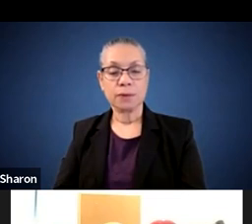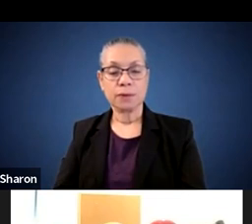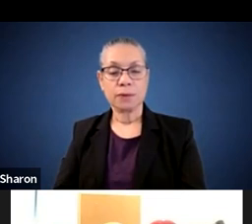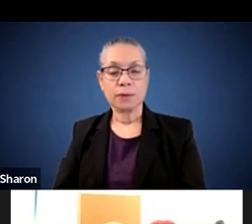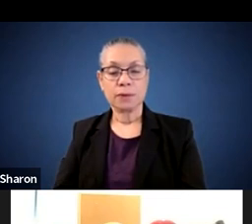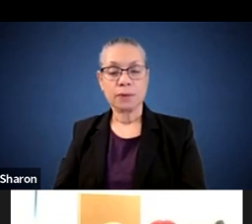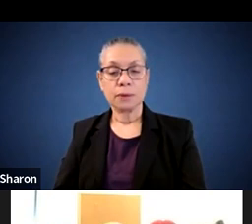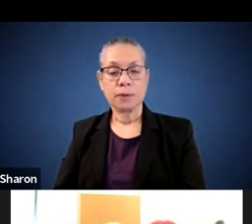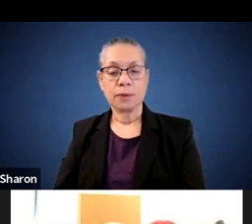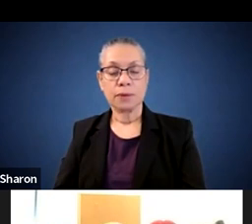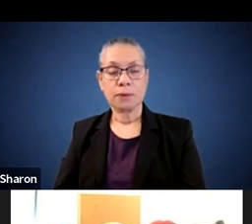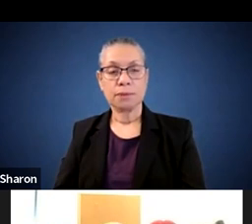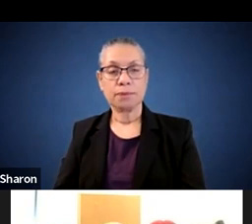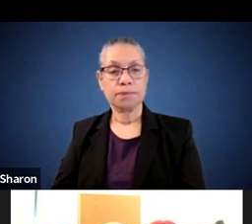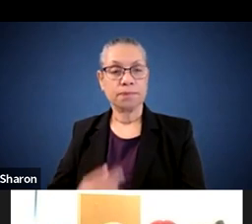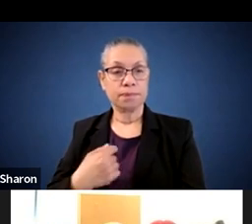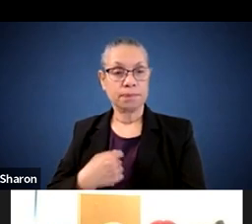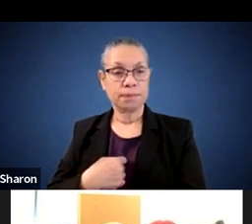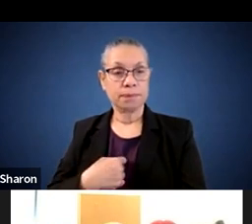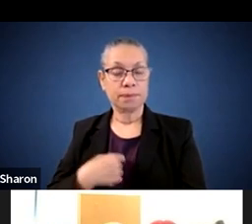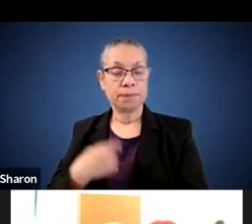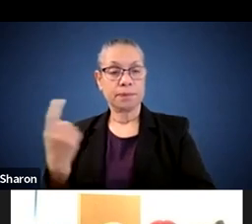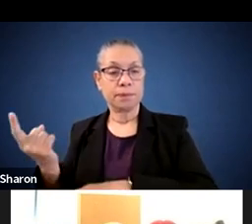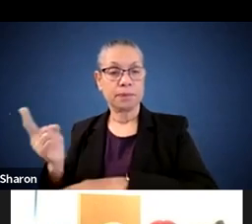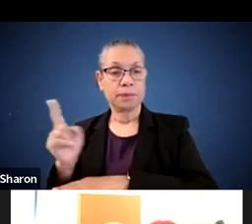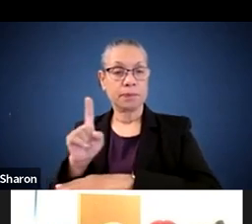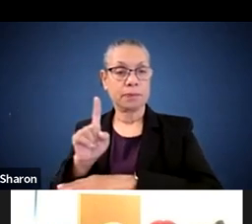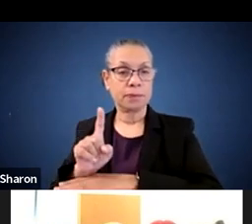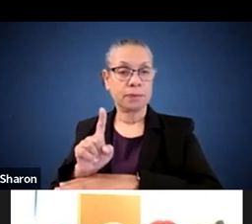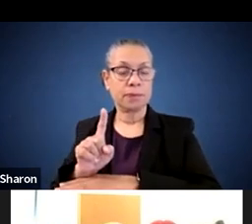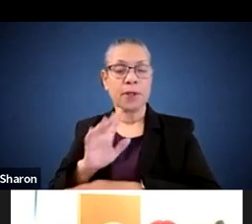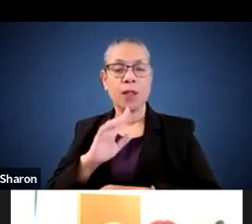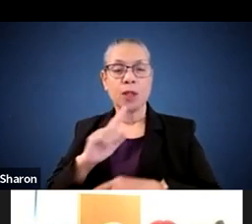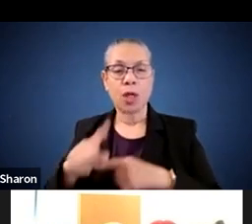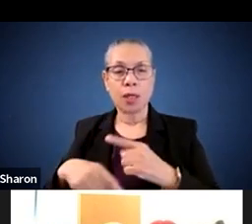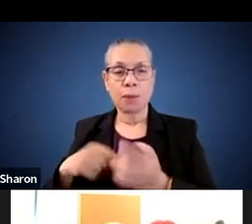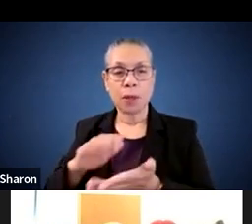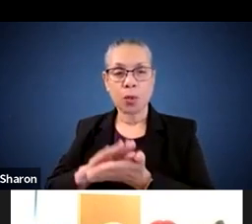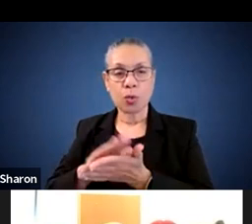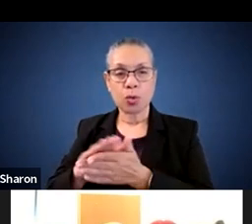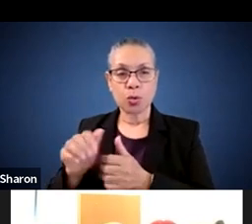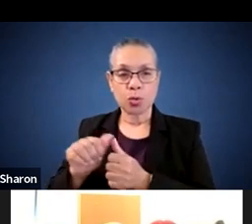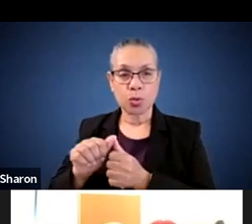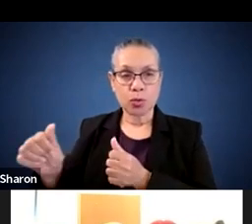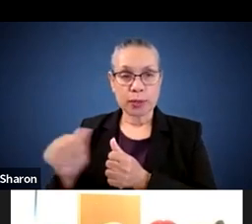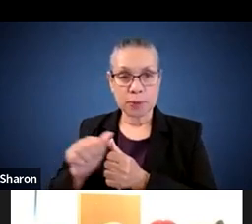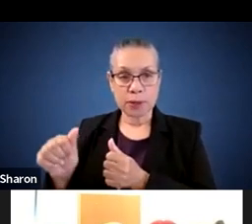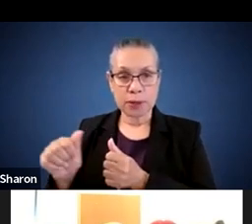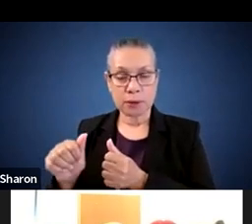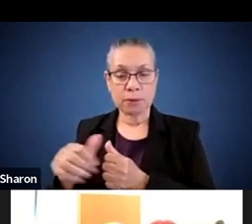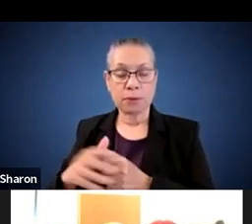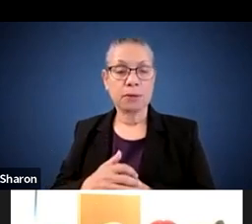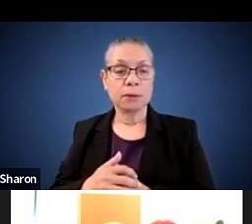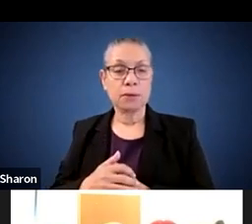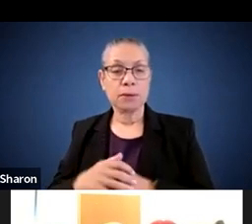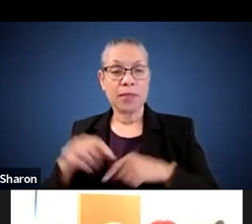and I'm here to present my experience with school transportation and this year I had to take my kid to